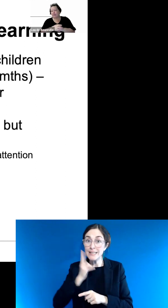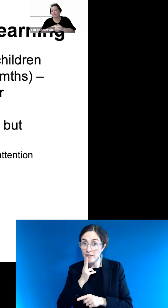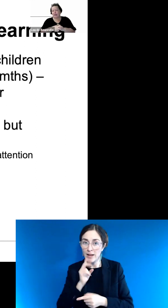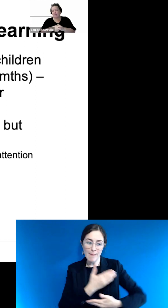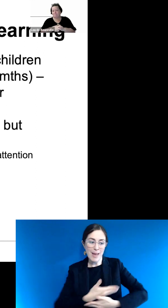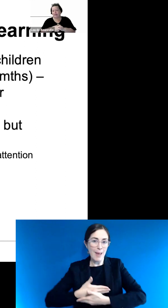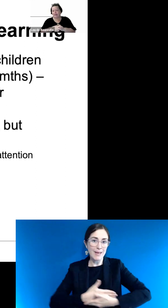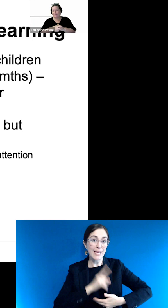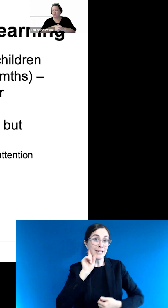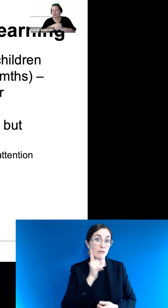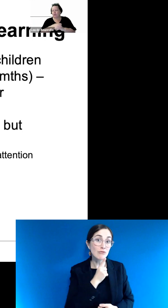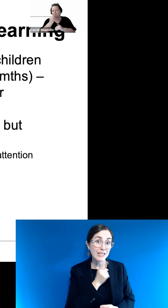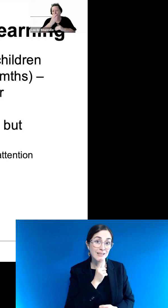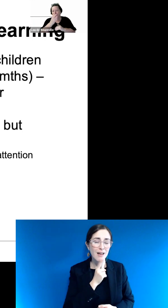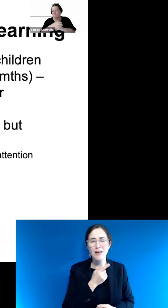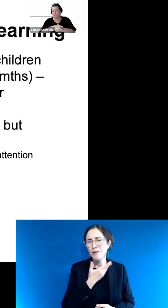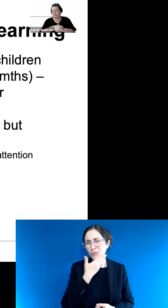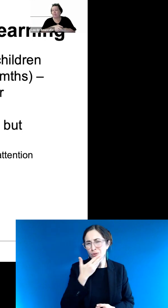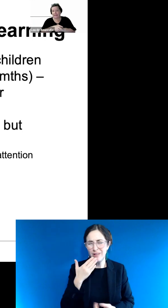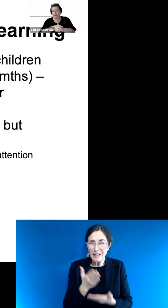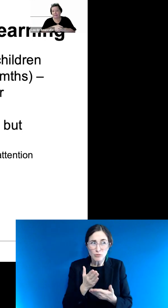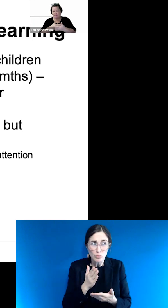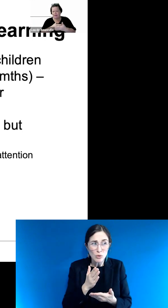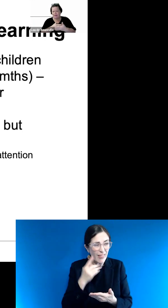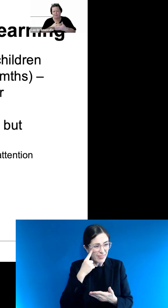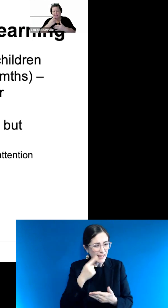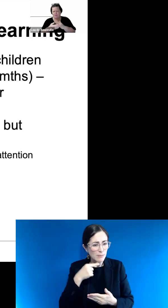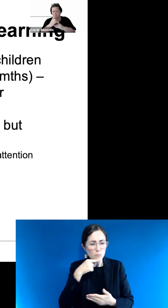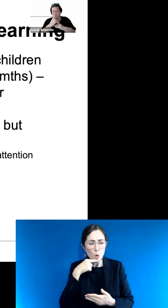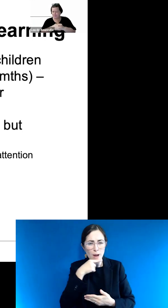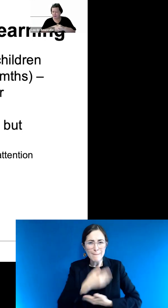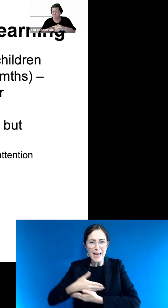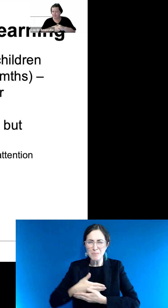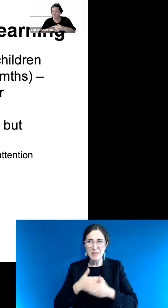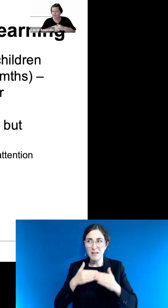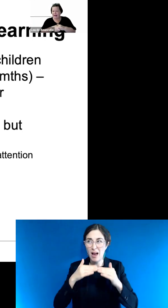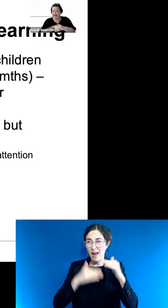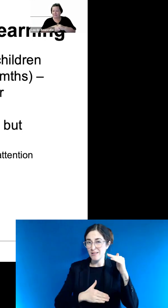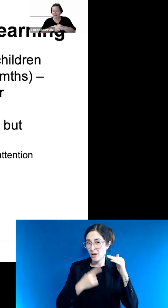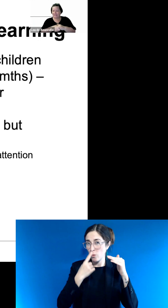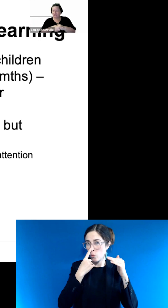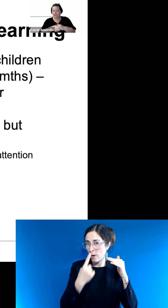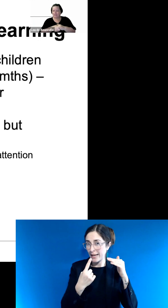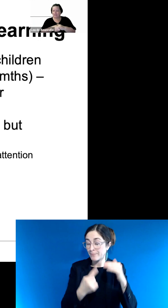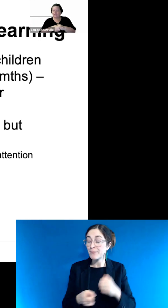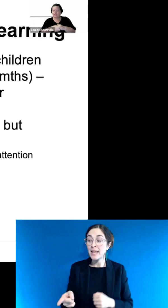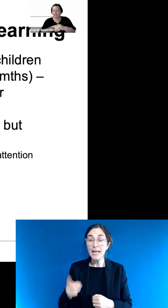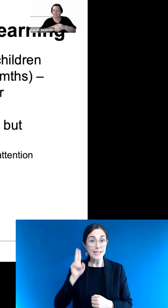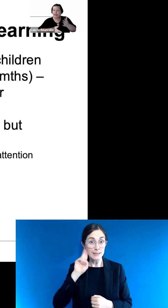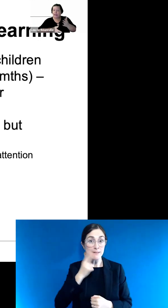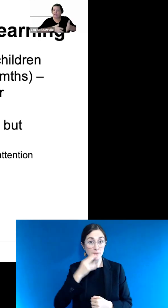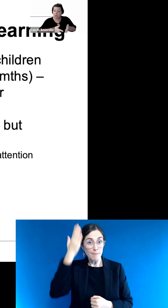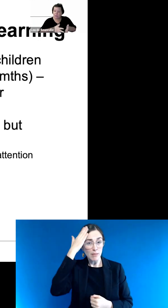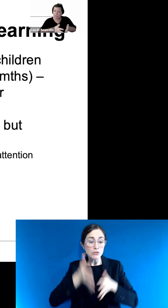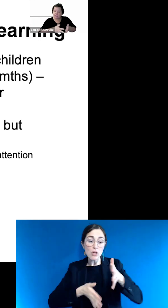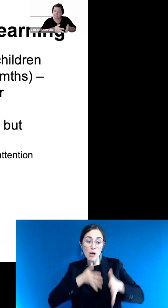hearing. But it is just beautiful. It's a baby. I think he's under 1 at the time. And she is